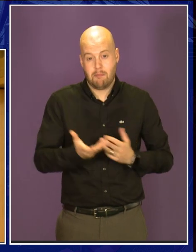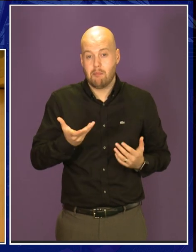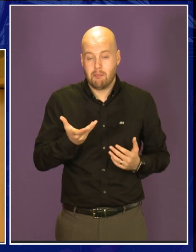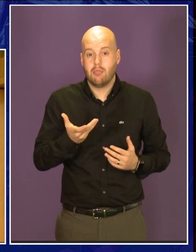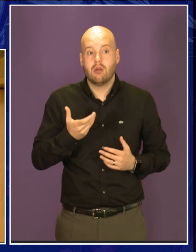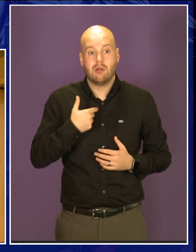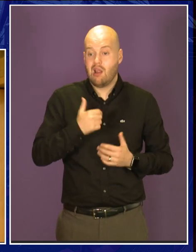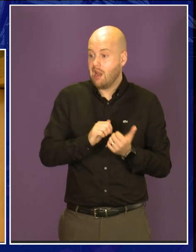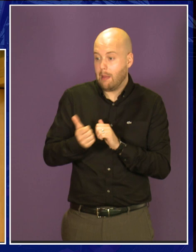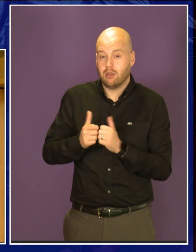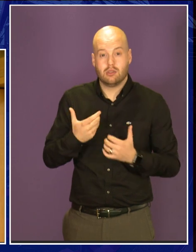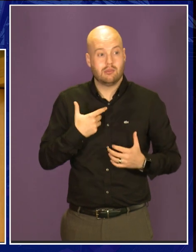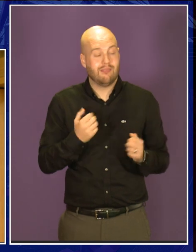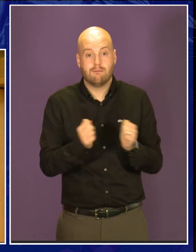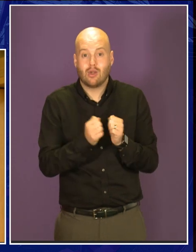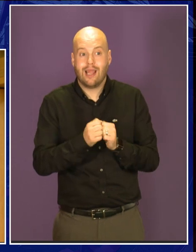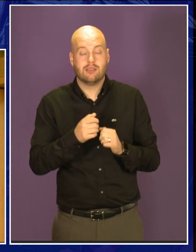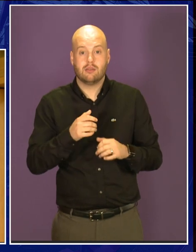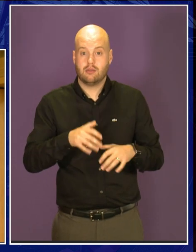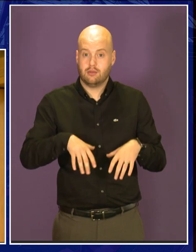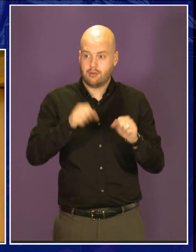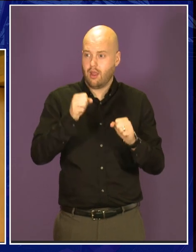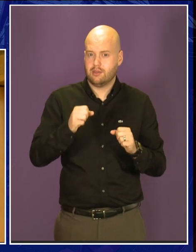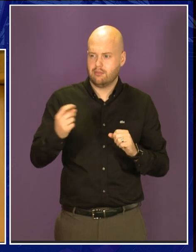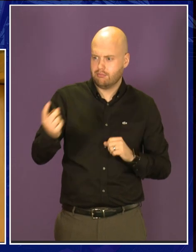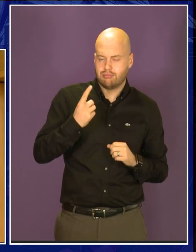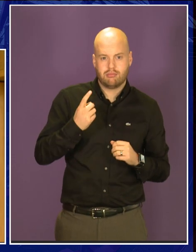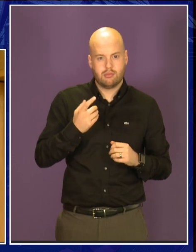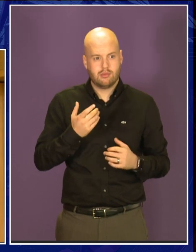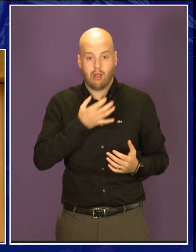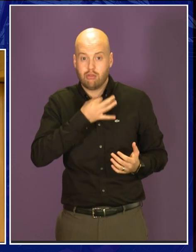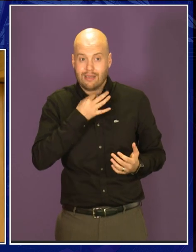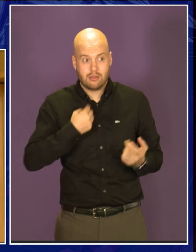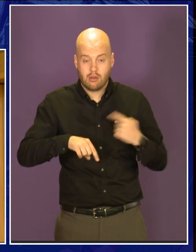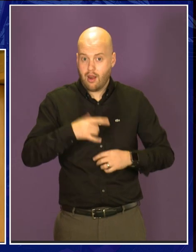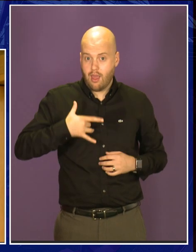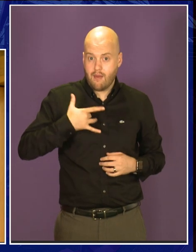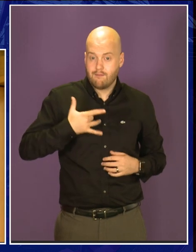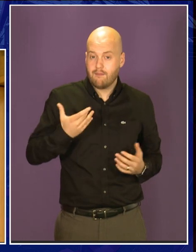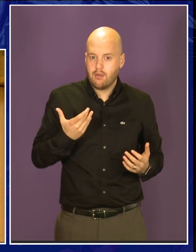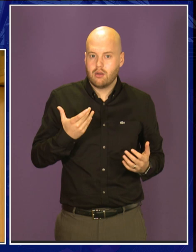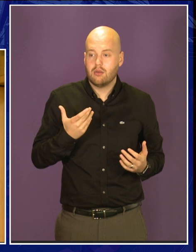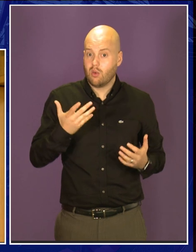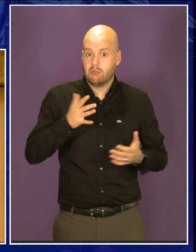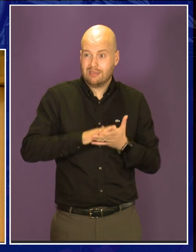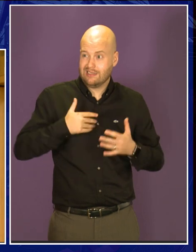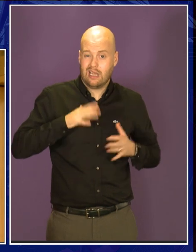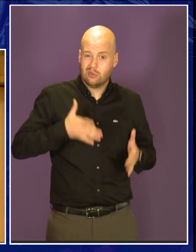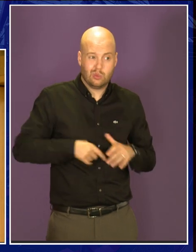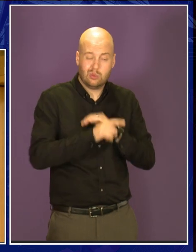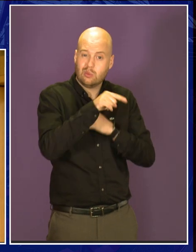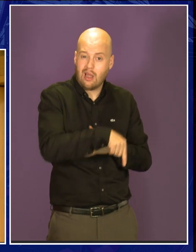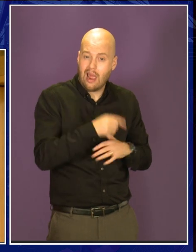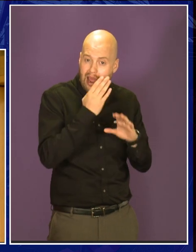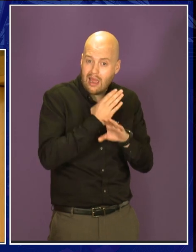starting chasing us, wanting to kill us. We go into hiding, and in that hiding,